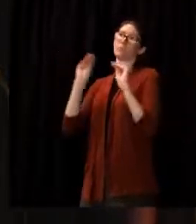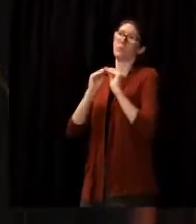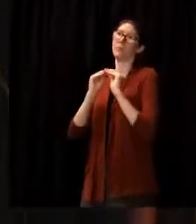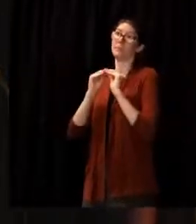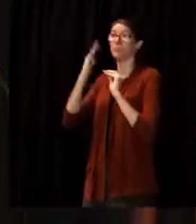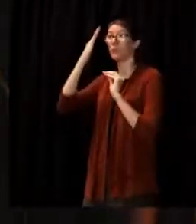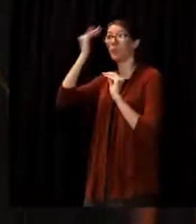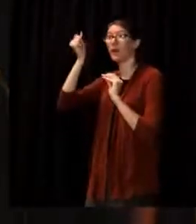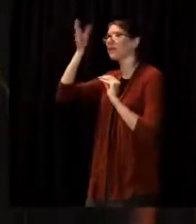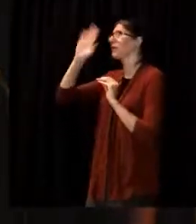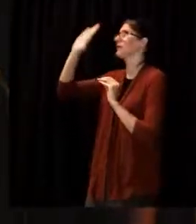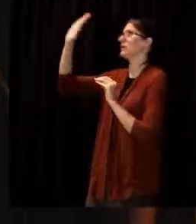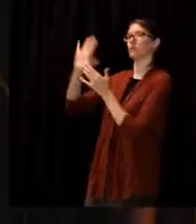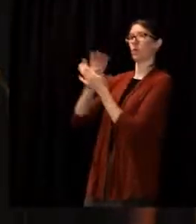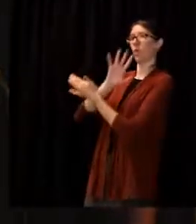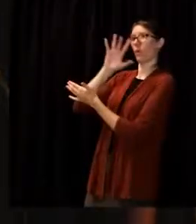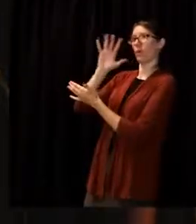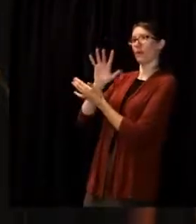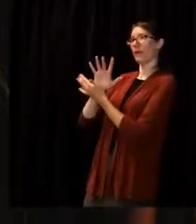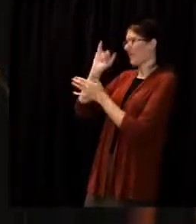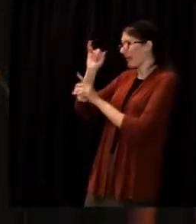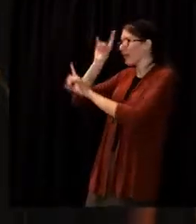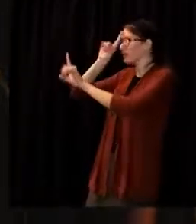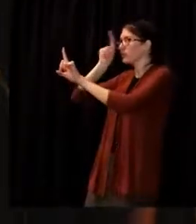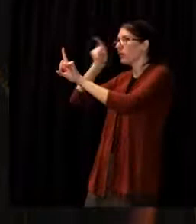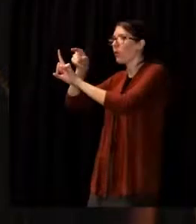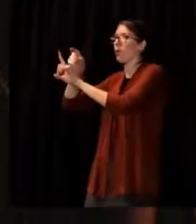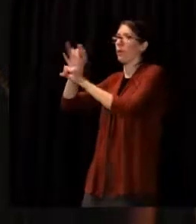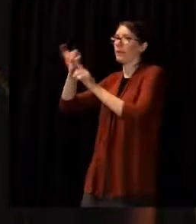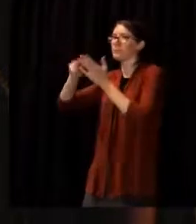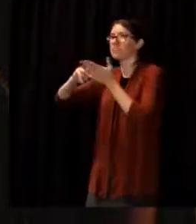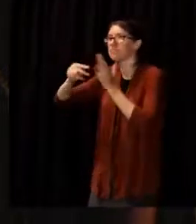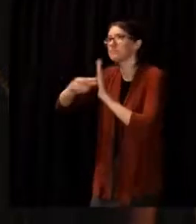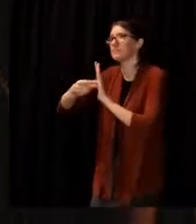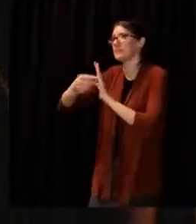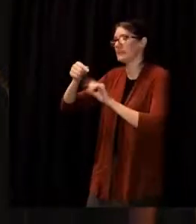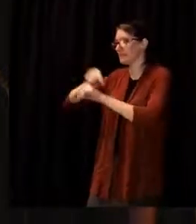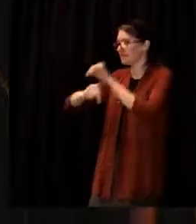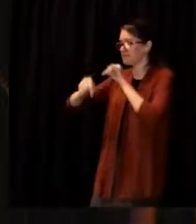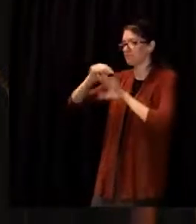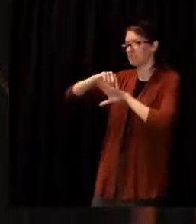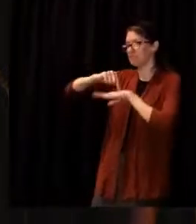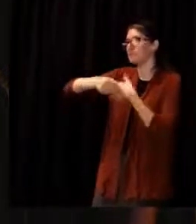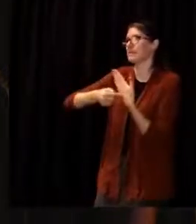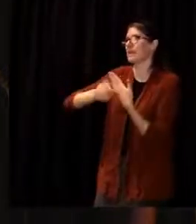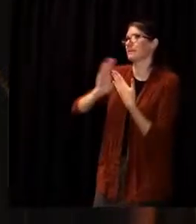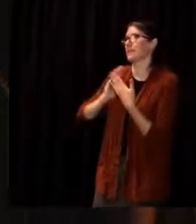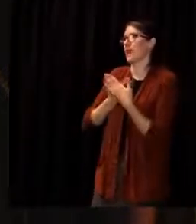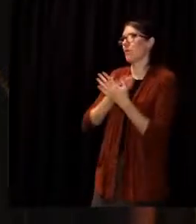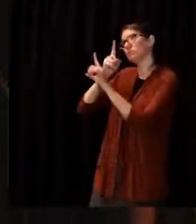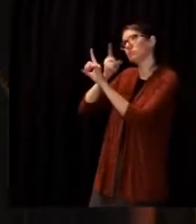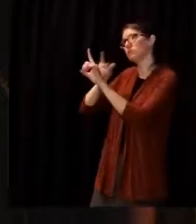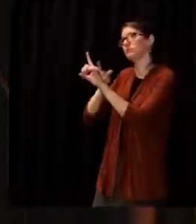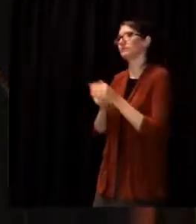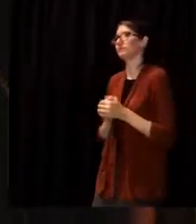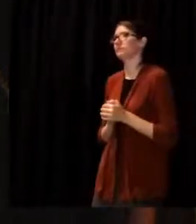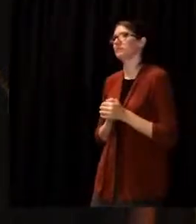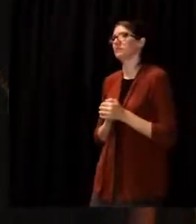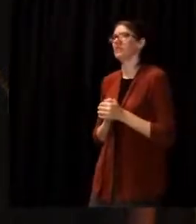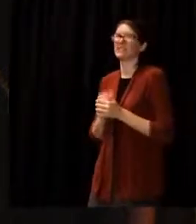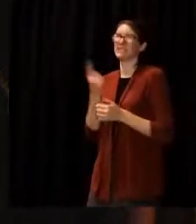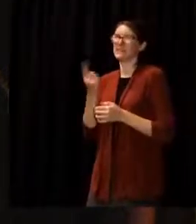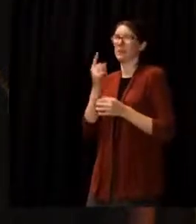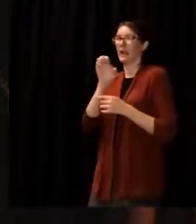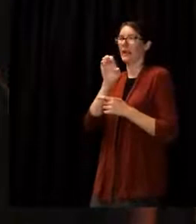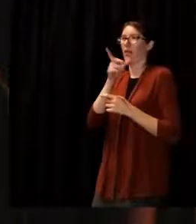of God. That's the purpose and the drive behind it. I love what one of our elders said about a phrase with the government and